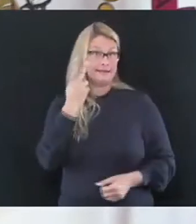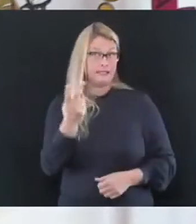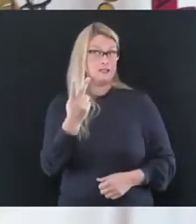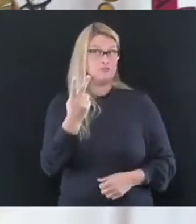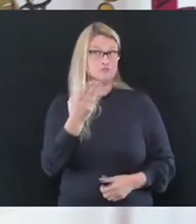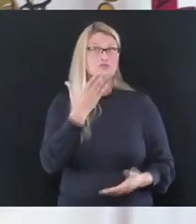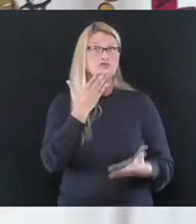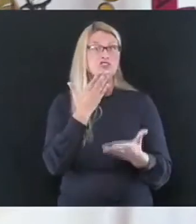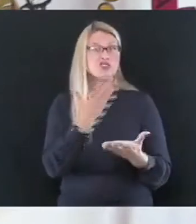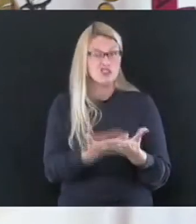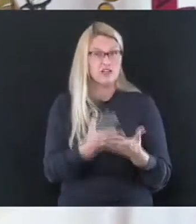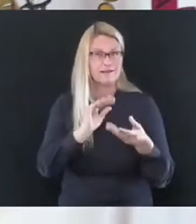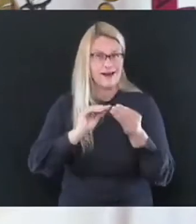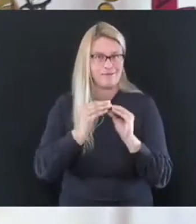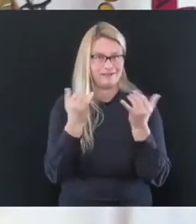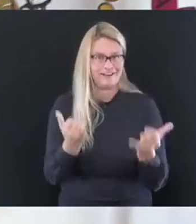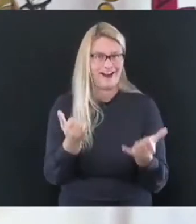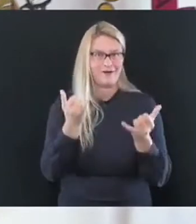it's good numbers.